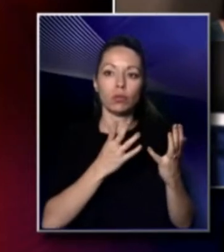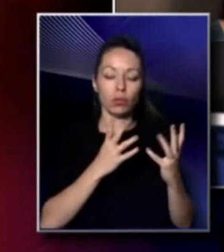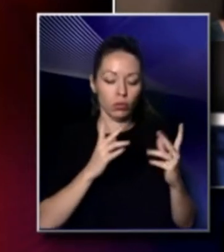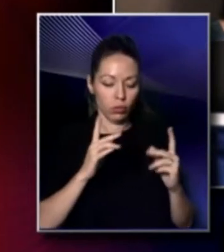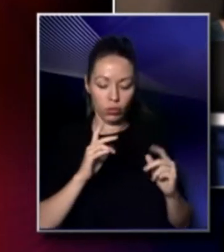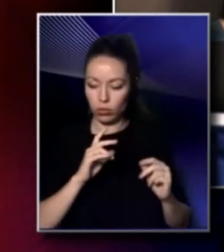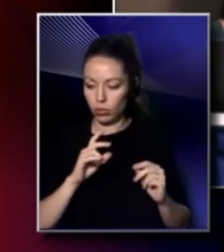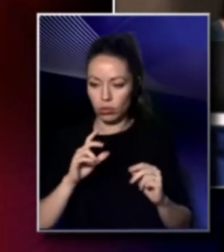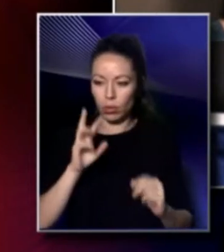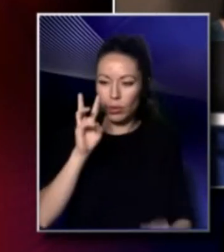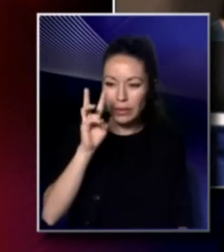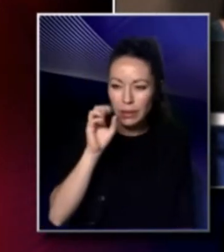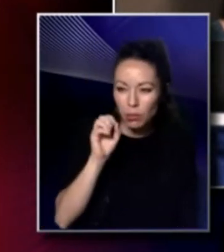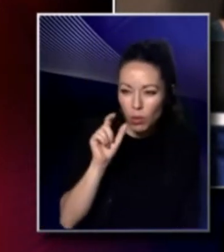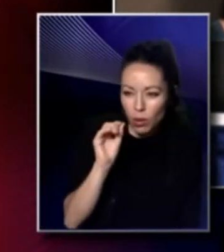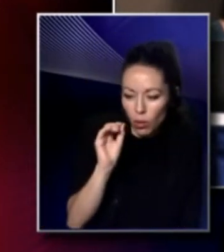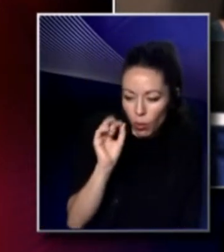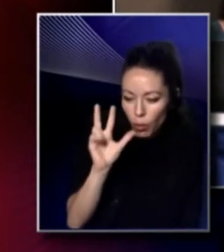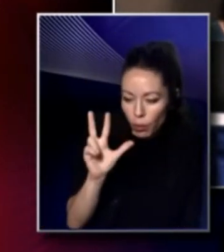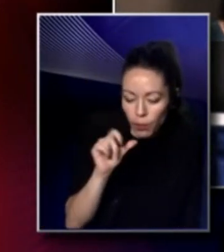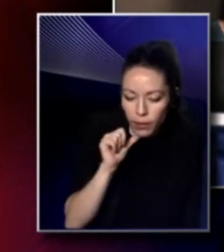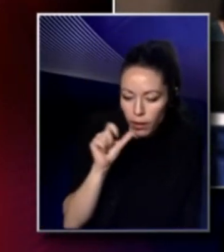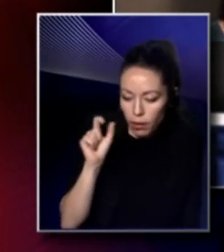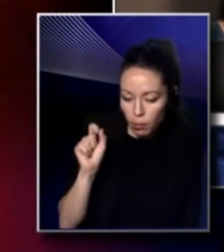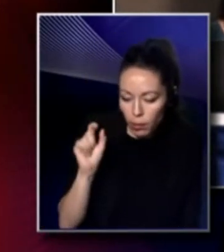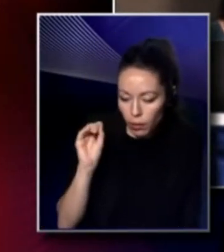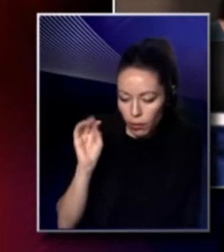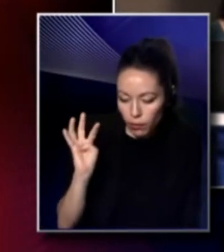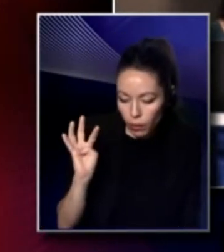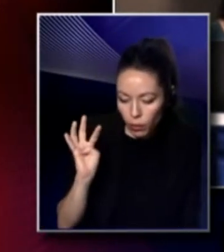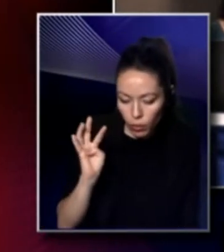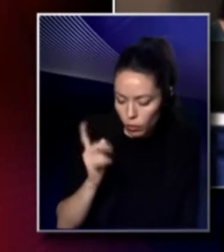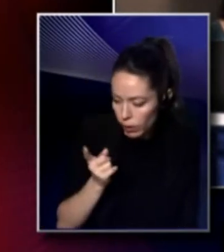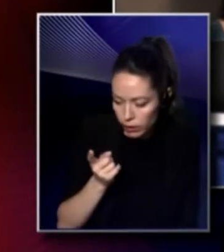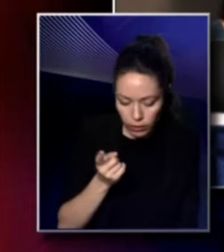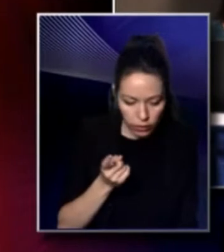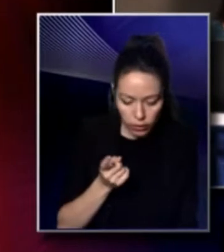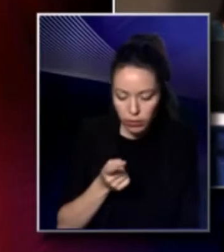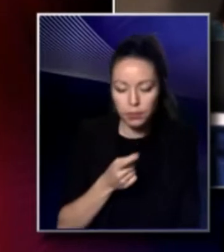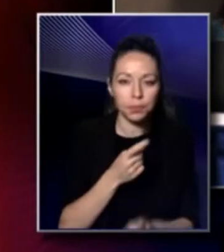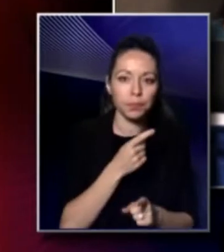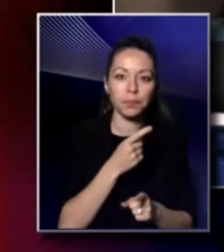so it must be 6.03, not 6.04, correct? Yes.